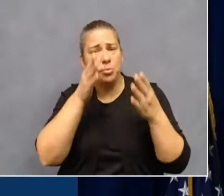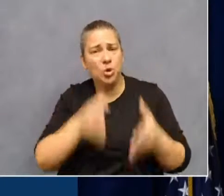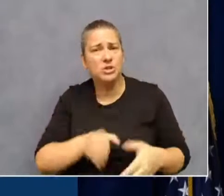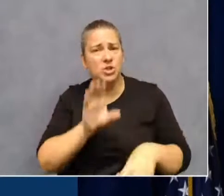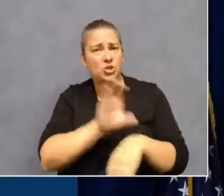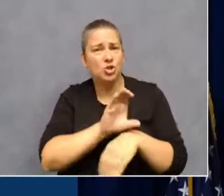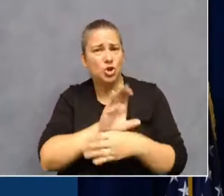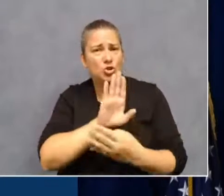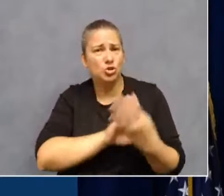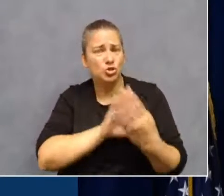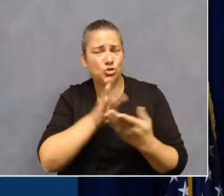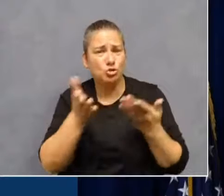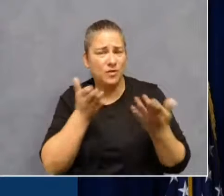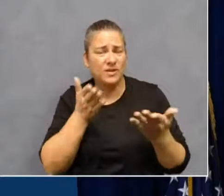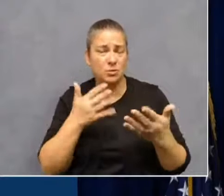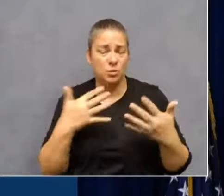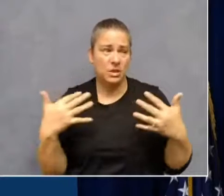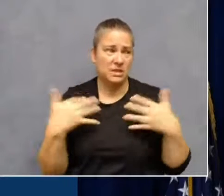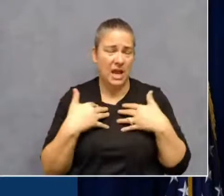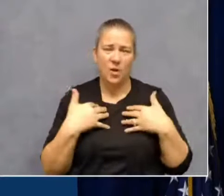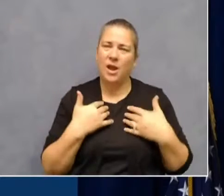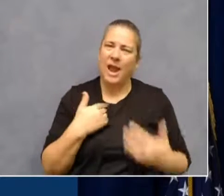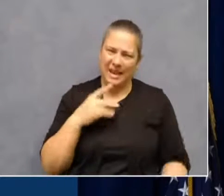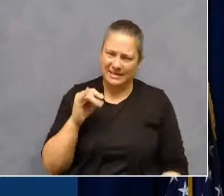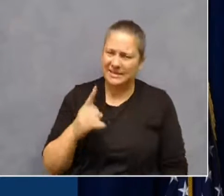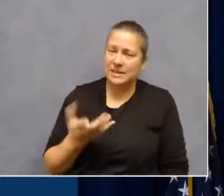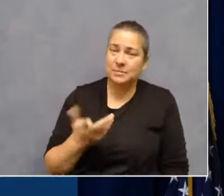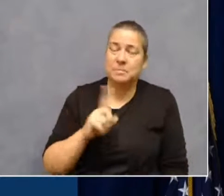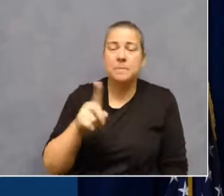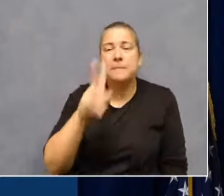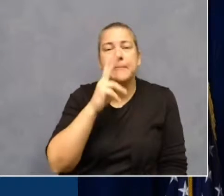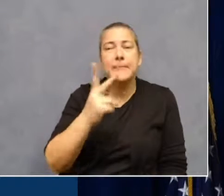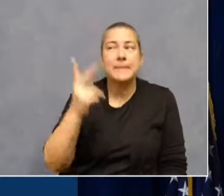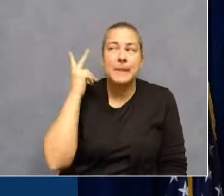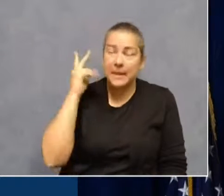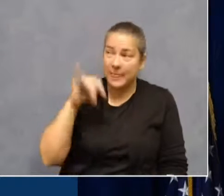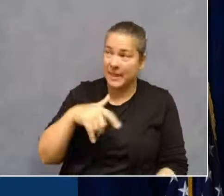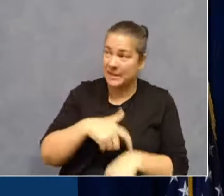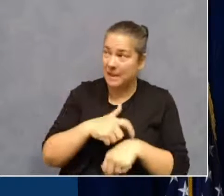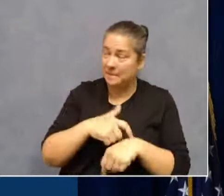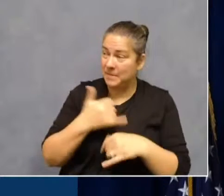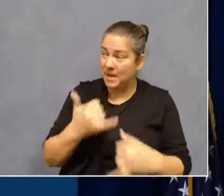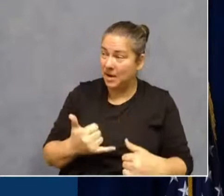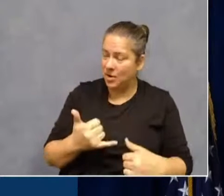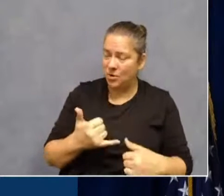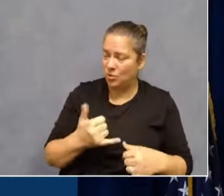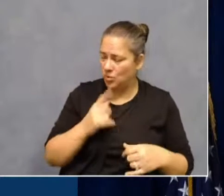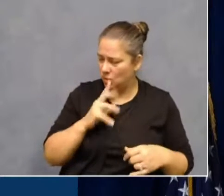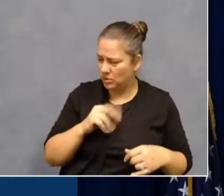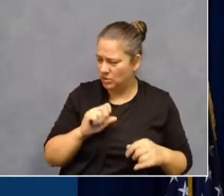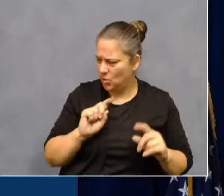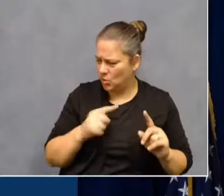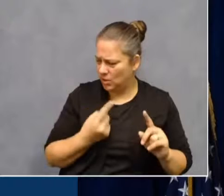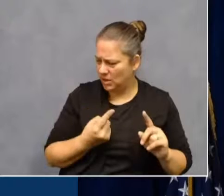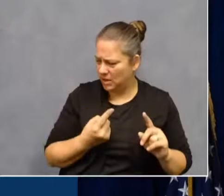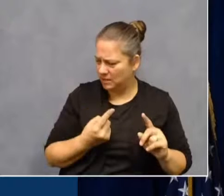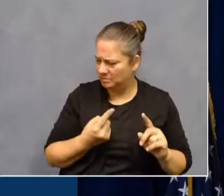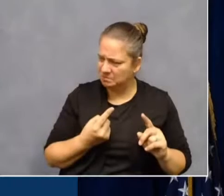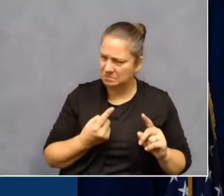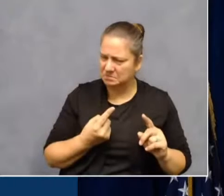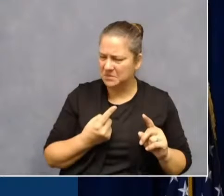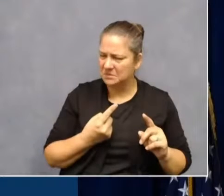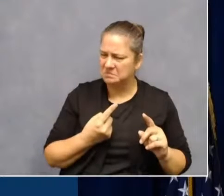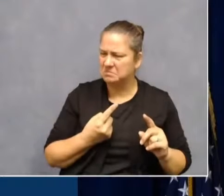scariest. I will say, when we think back to that time, there were only a handful, maybe even